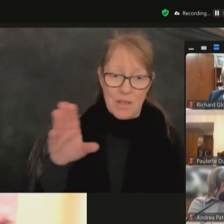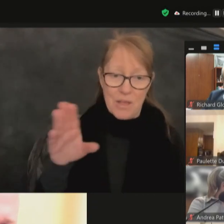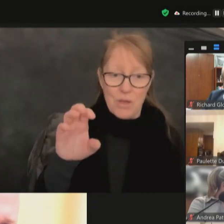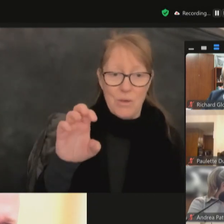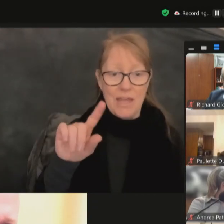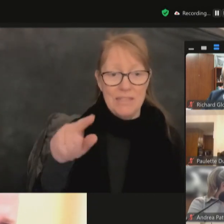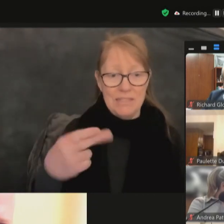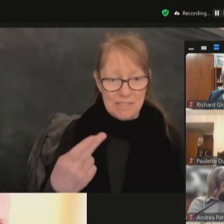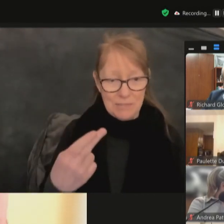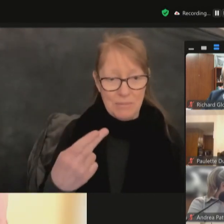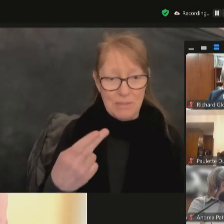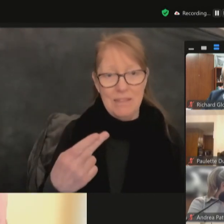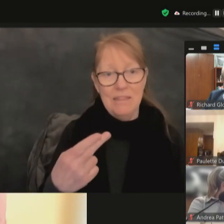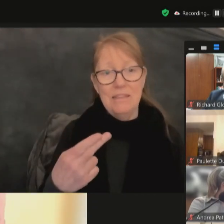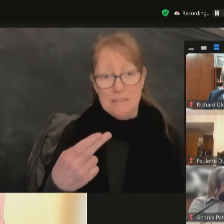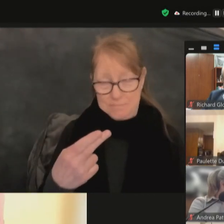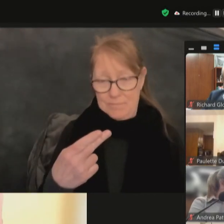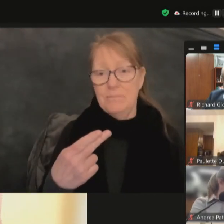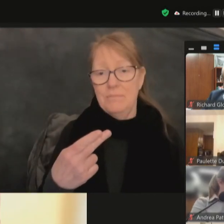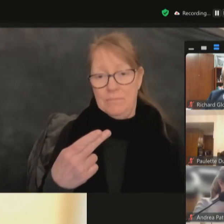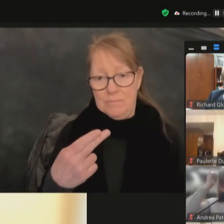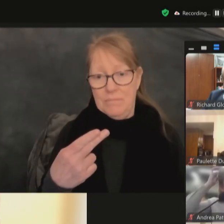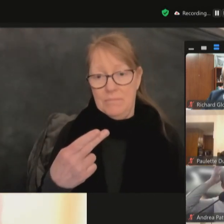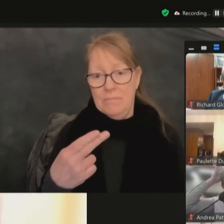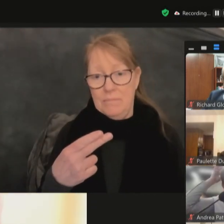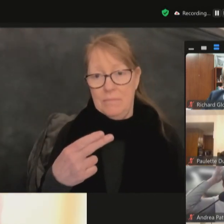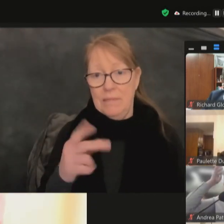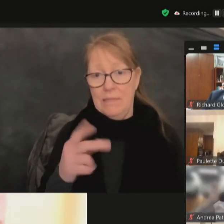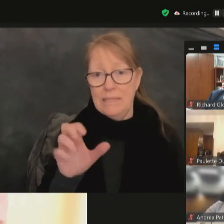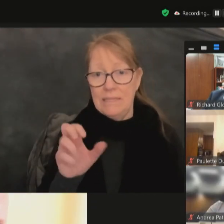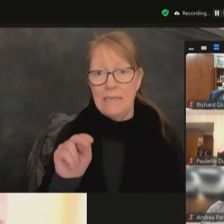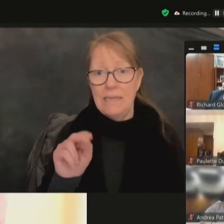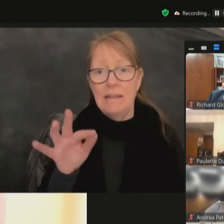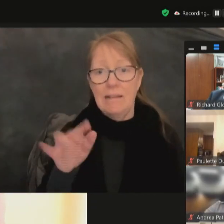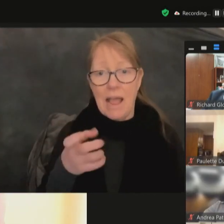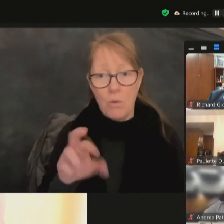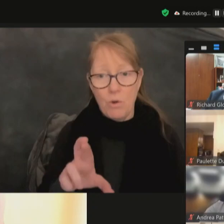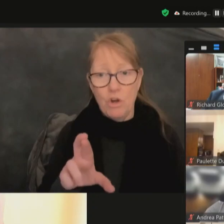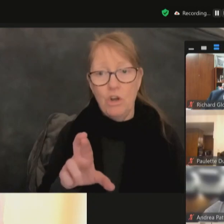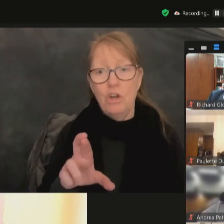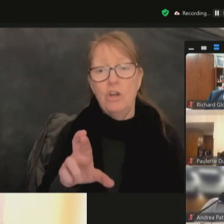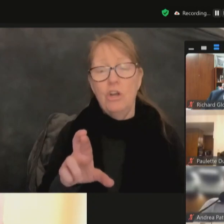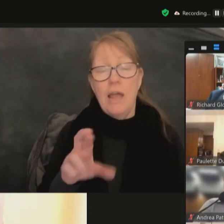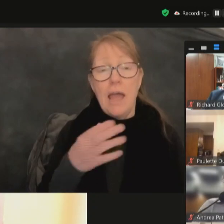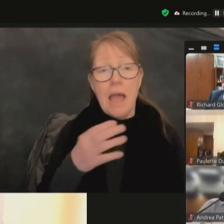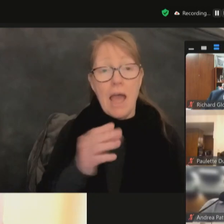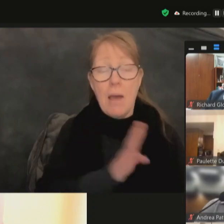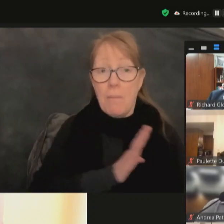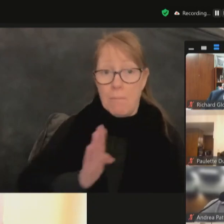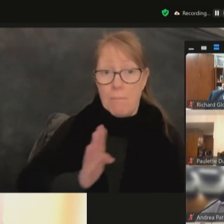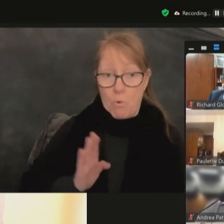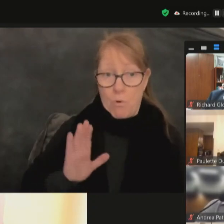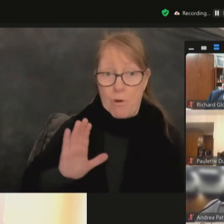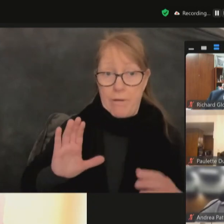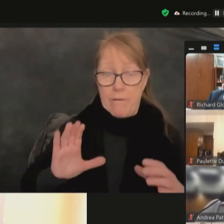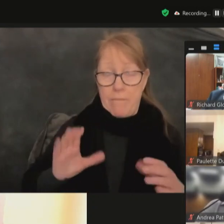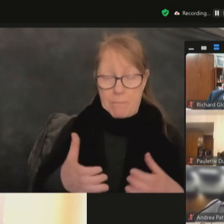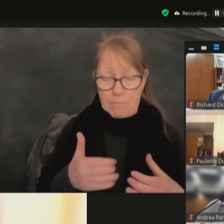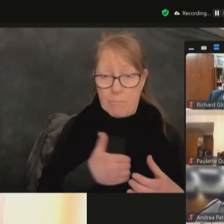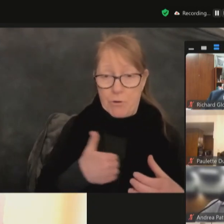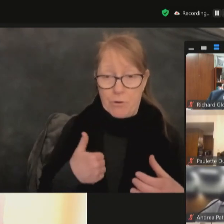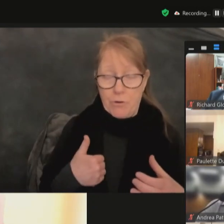Clower. I'm a board member and I live in Dorchester. I'm